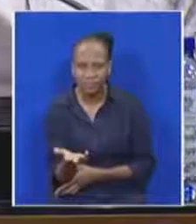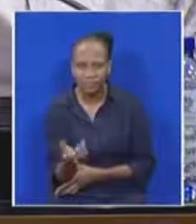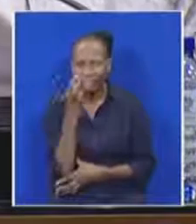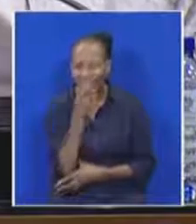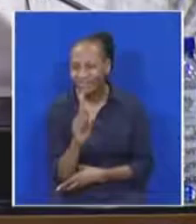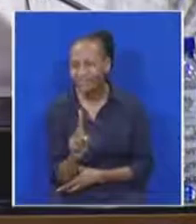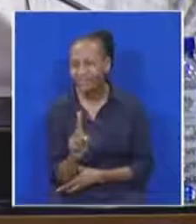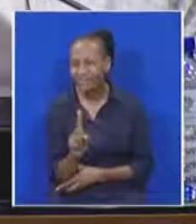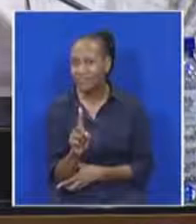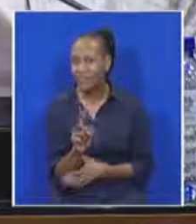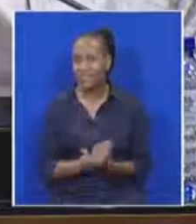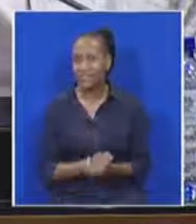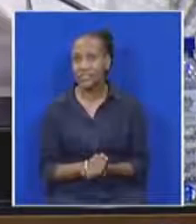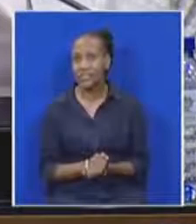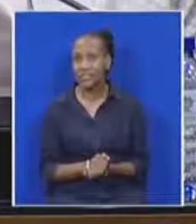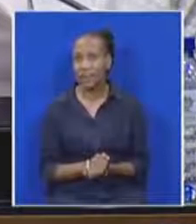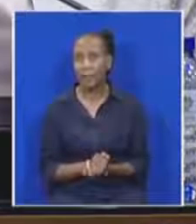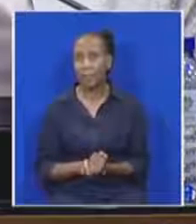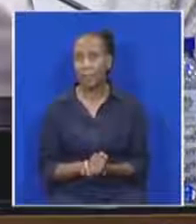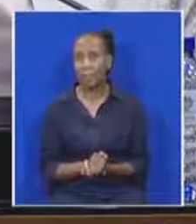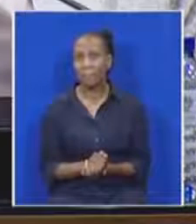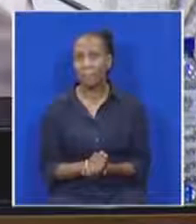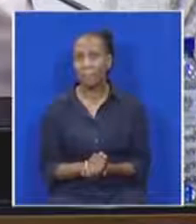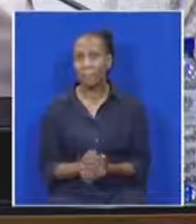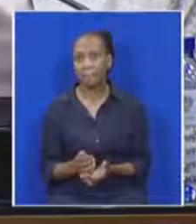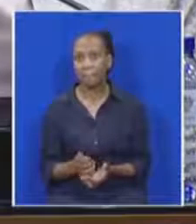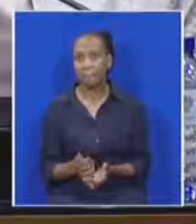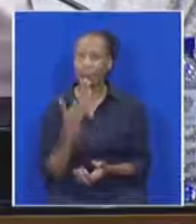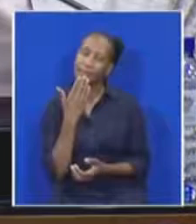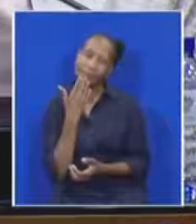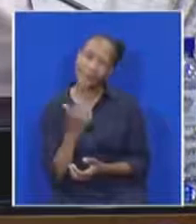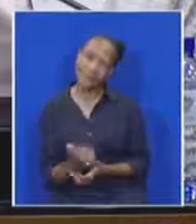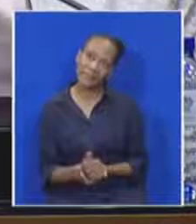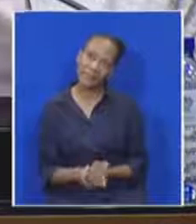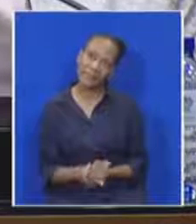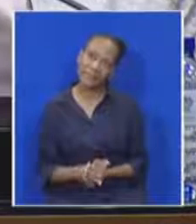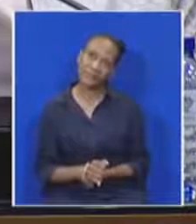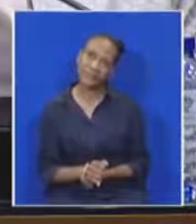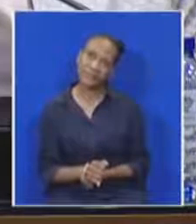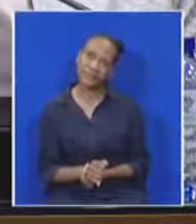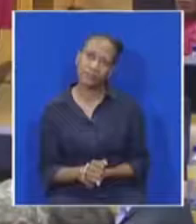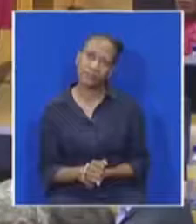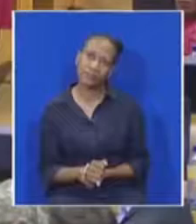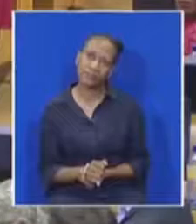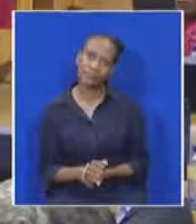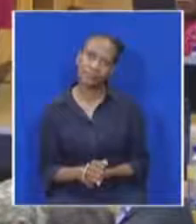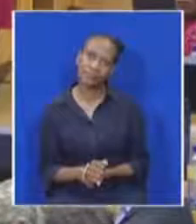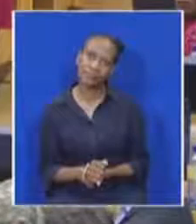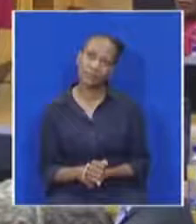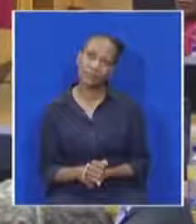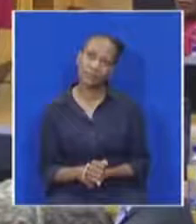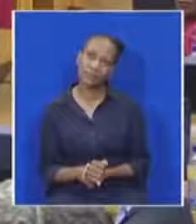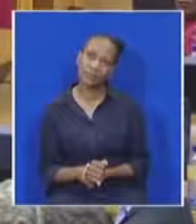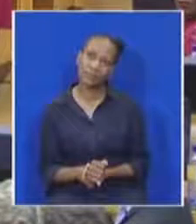seat. Siyasinda lesihlalo ngizosithwala ekhanda. Please take your seat. Akodwa uyangichwenza